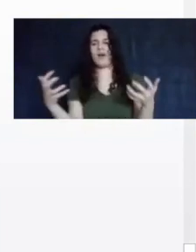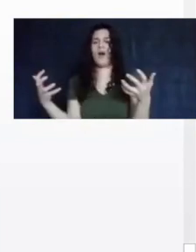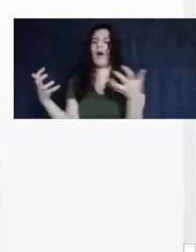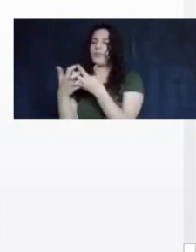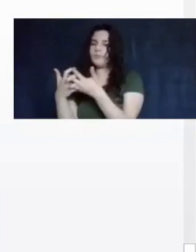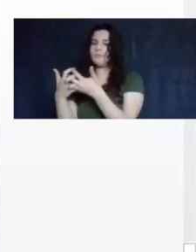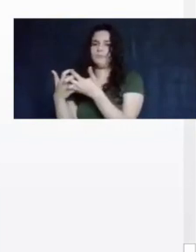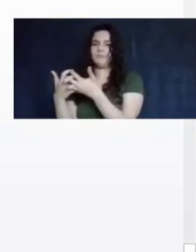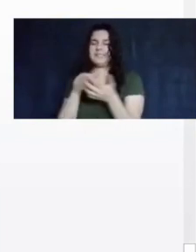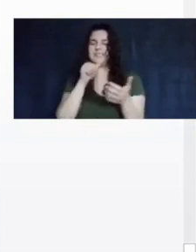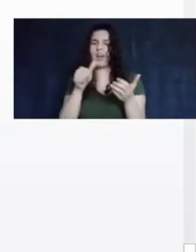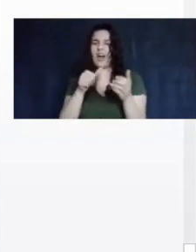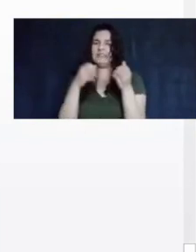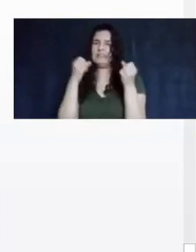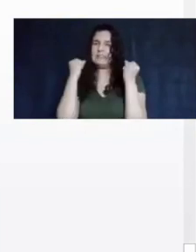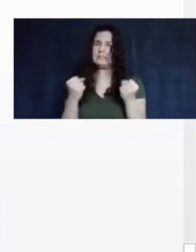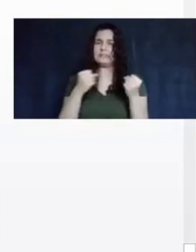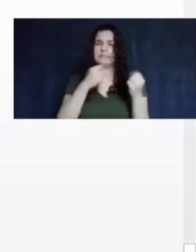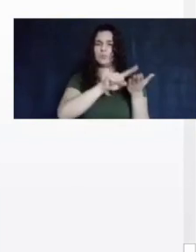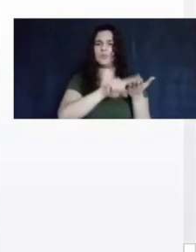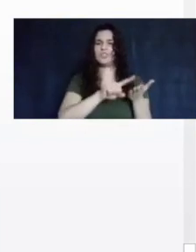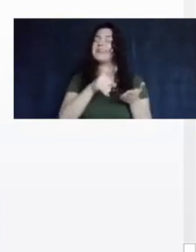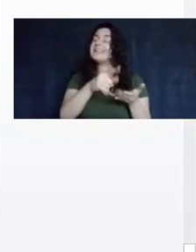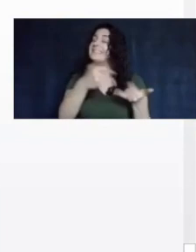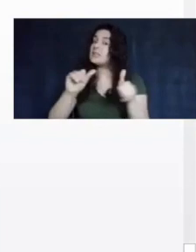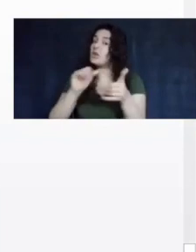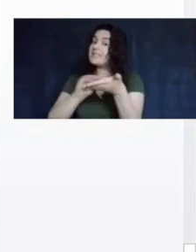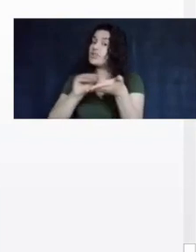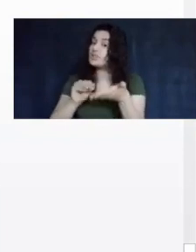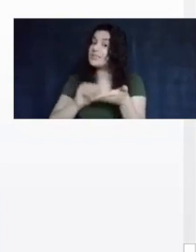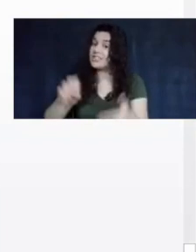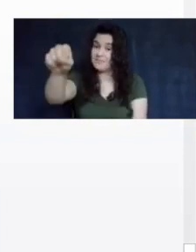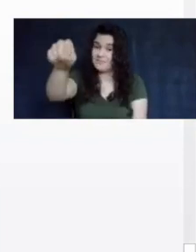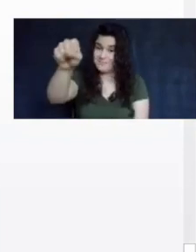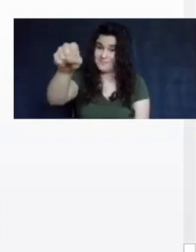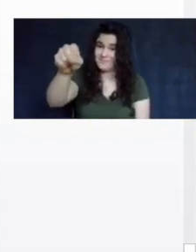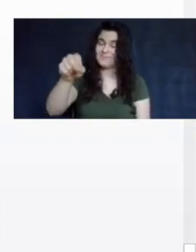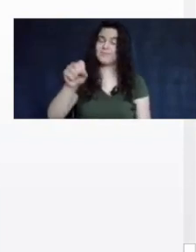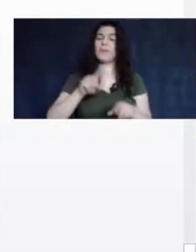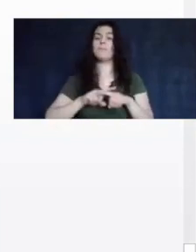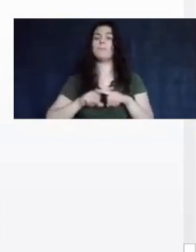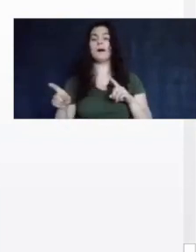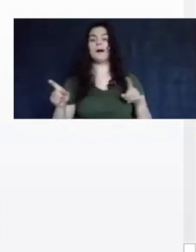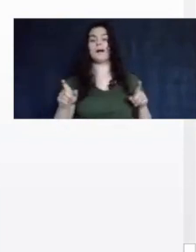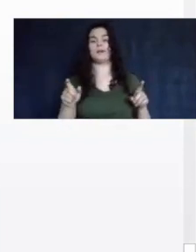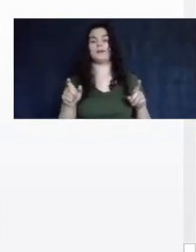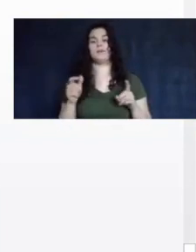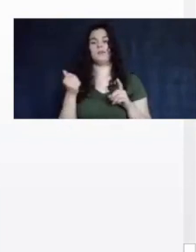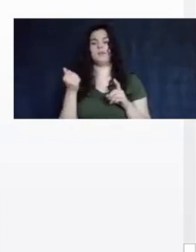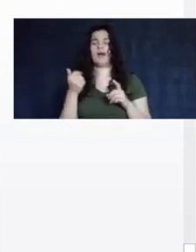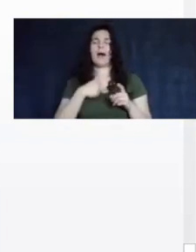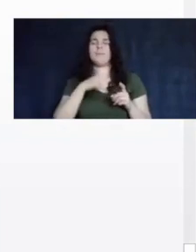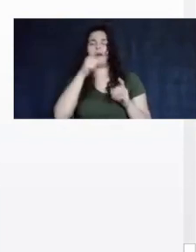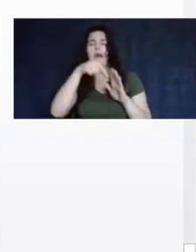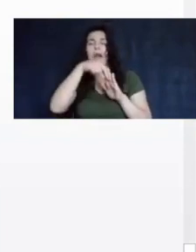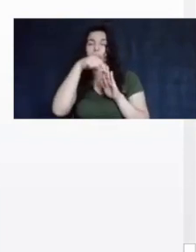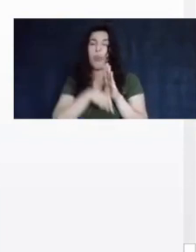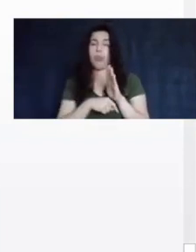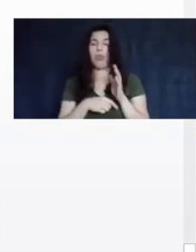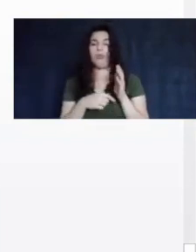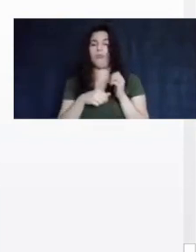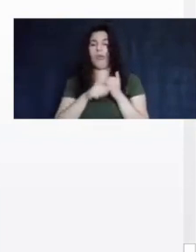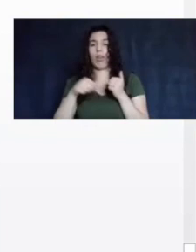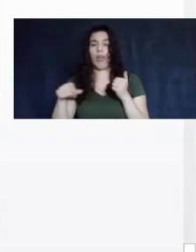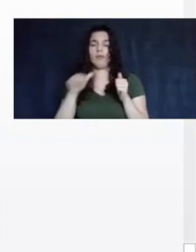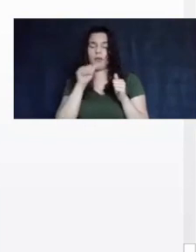So it's still a dissertation, don't get me wrong, but there are certain areas, and I don't want to go into too much detail, but there are certain areas